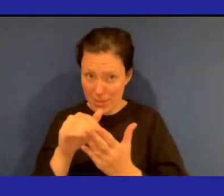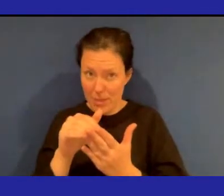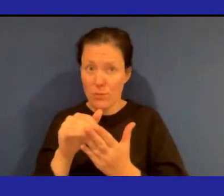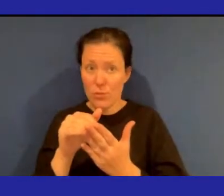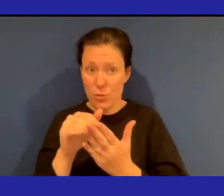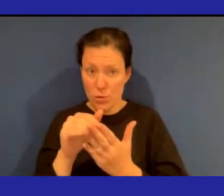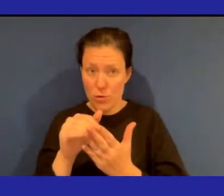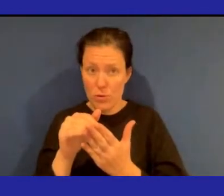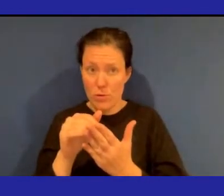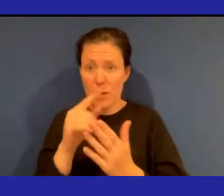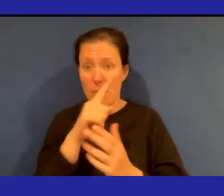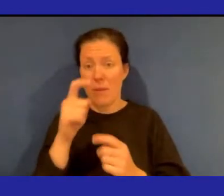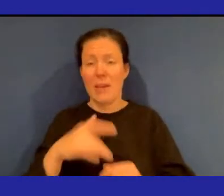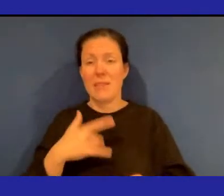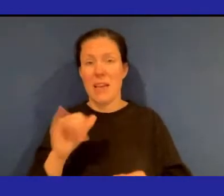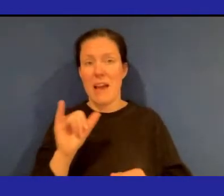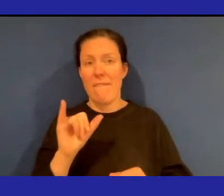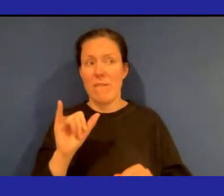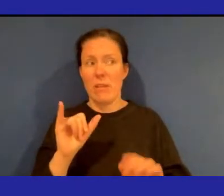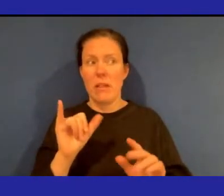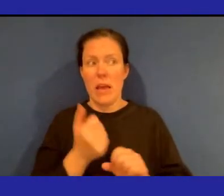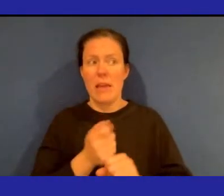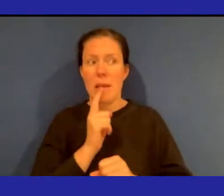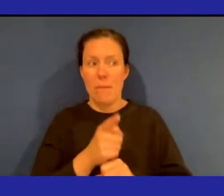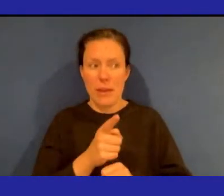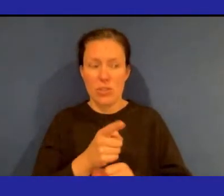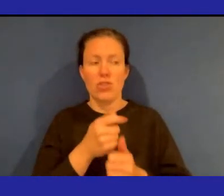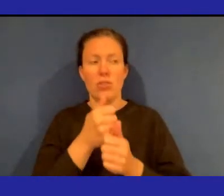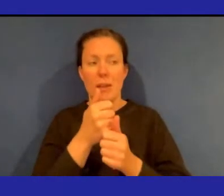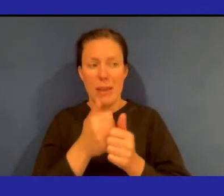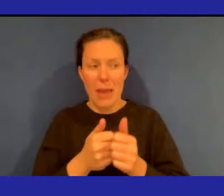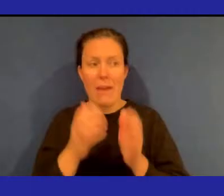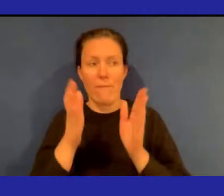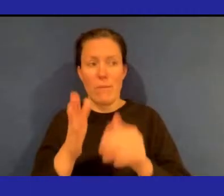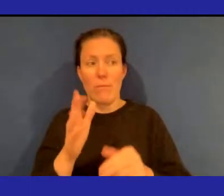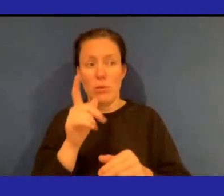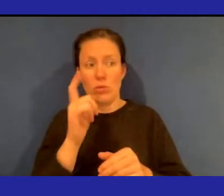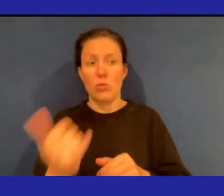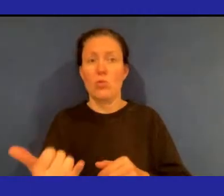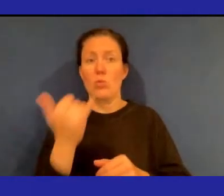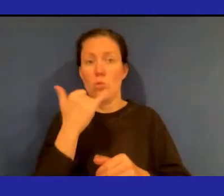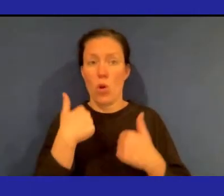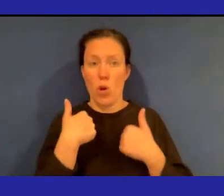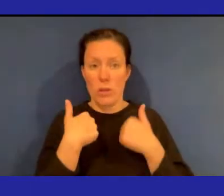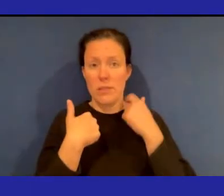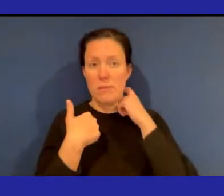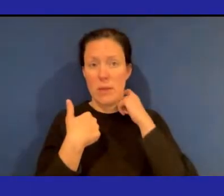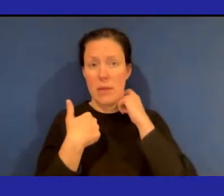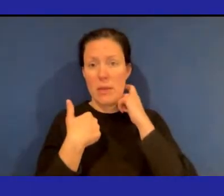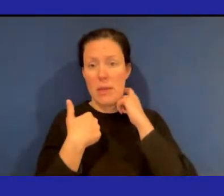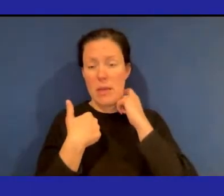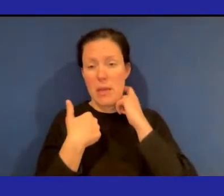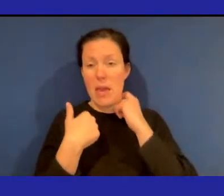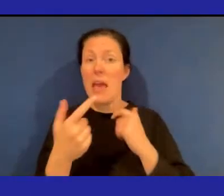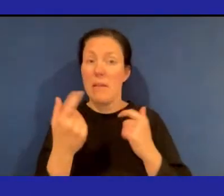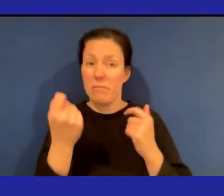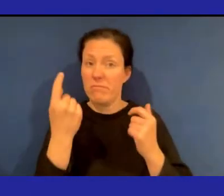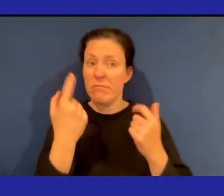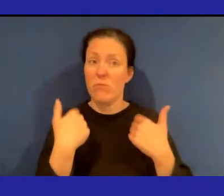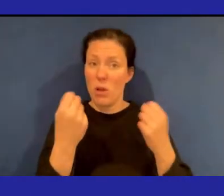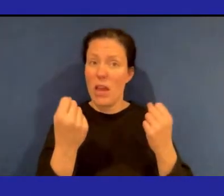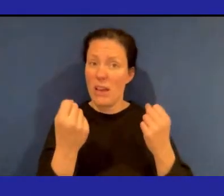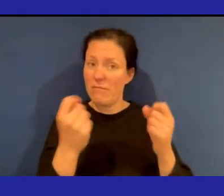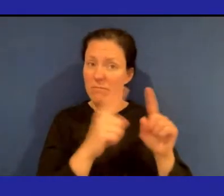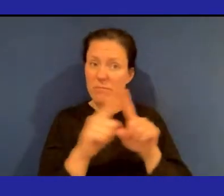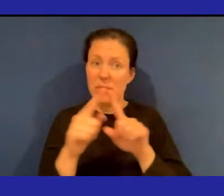feel I can be certain that every single person who calls, and of course it's multilingual, right, which is another